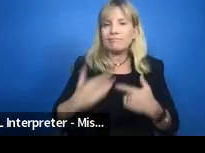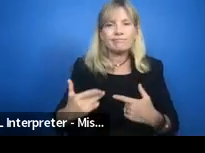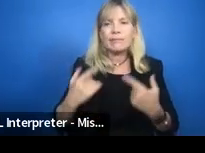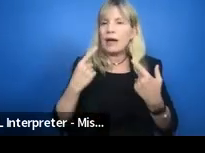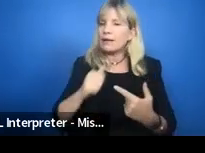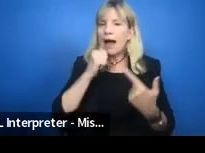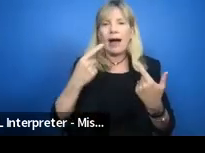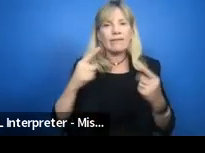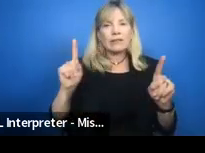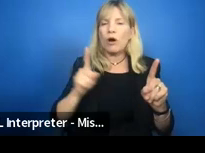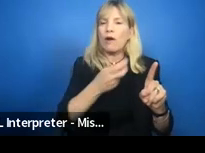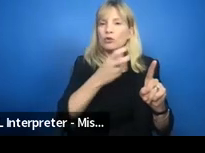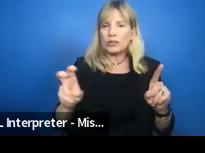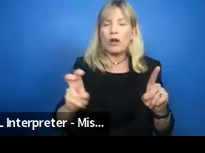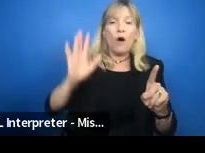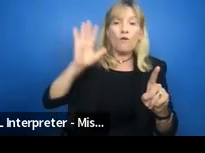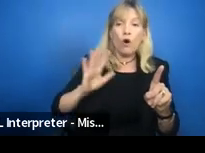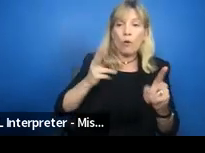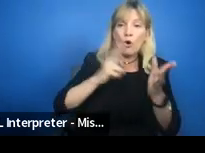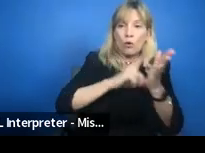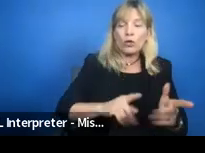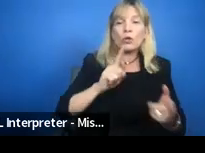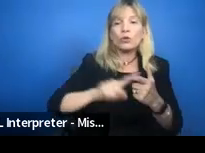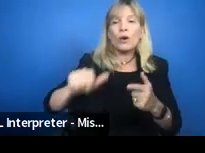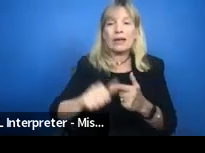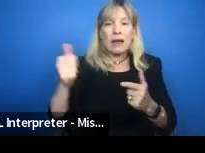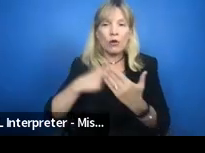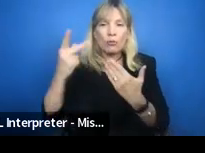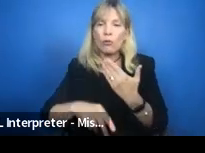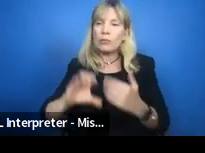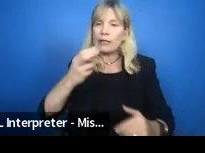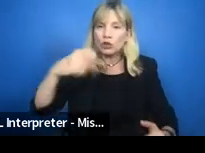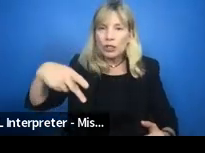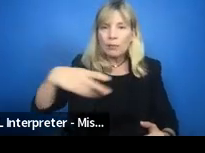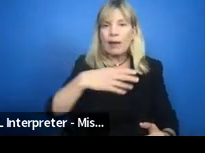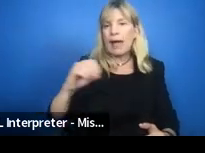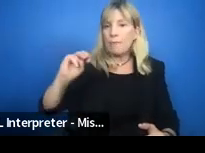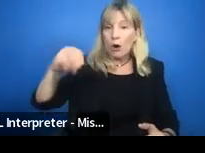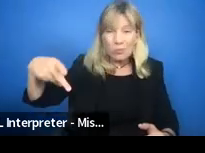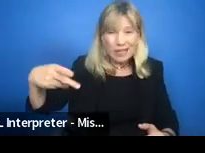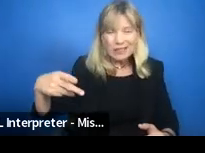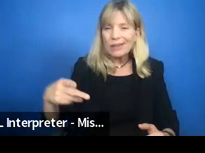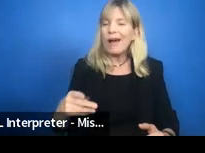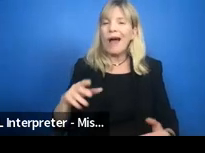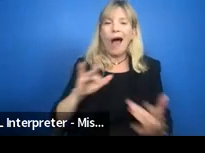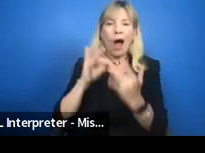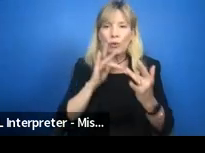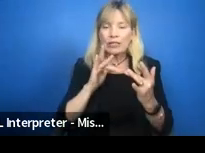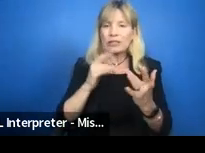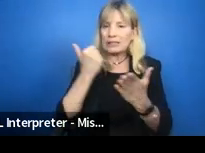ineffectual at transitioning former enrollees to alternative programs like CHIP and the marketplace. Outreach and assistance